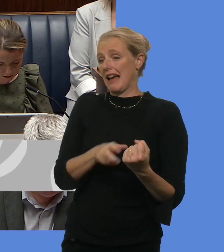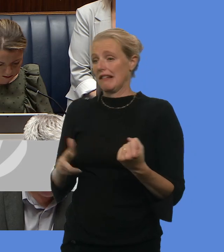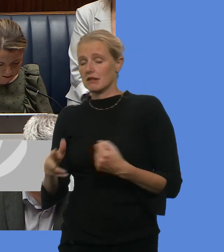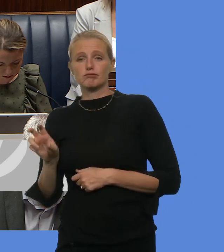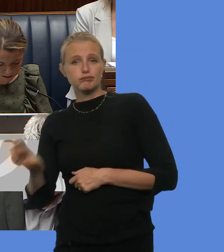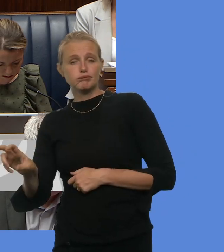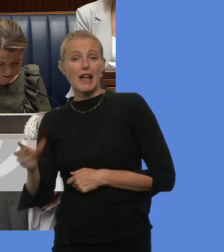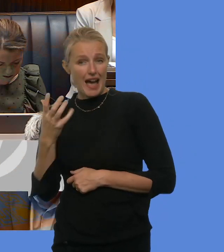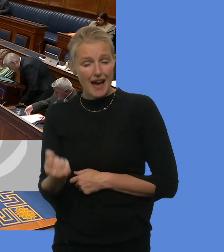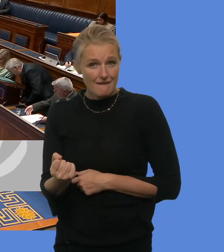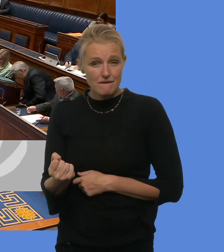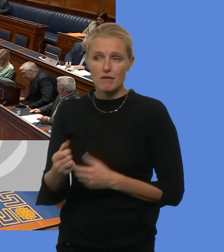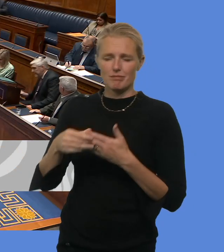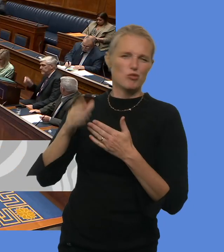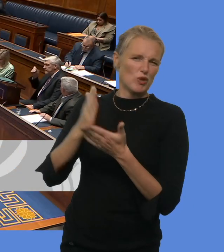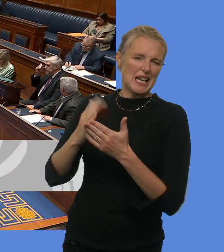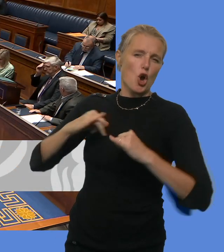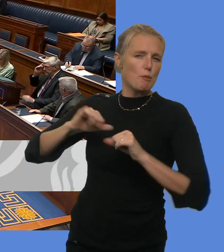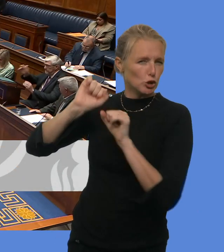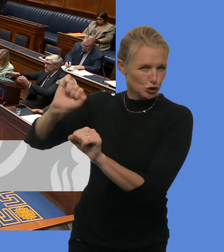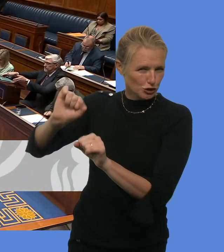commercial basis. Durgan.